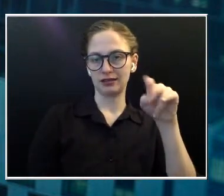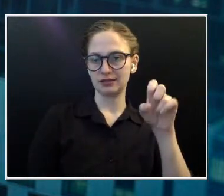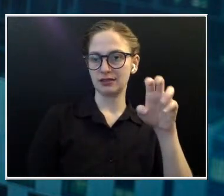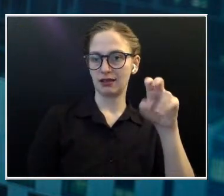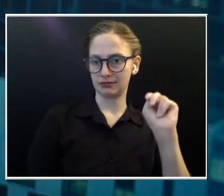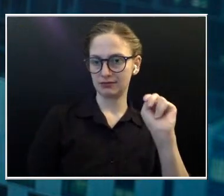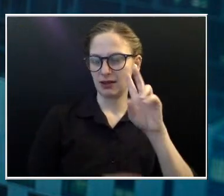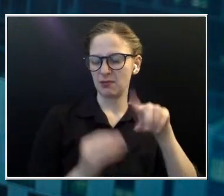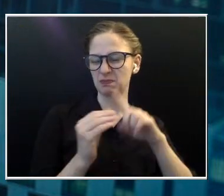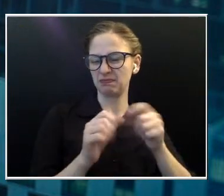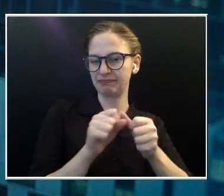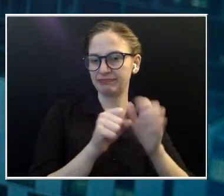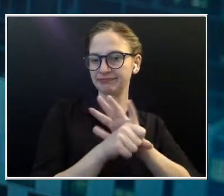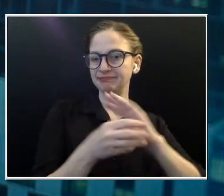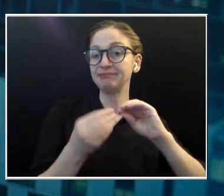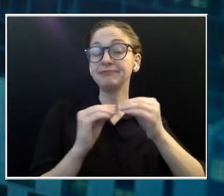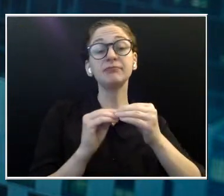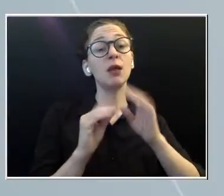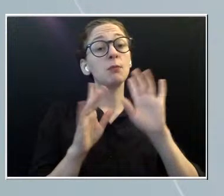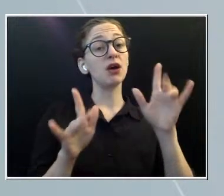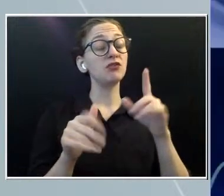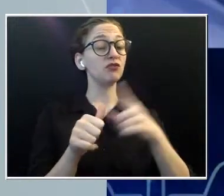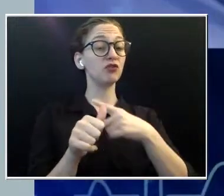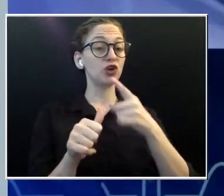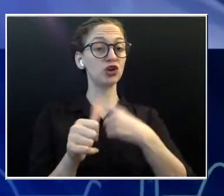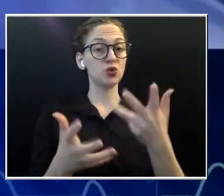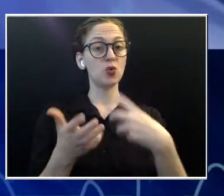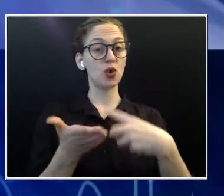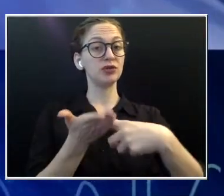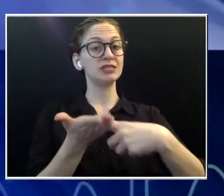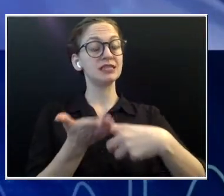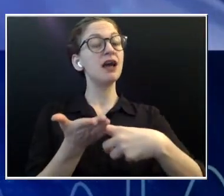editing treatment in today's morning rounds.